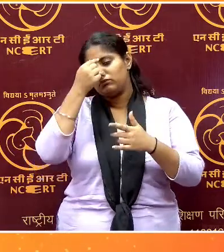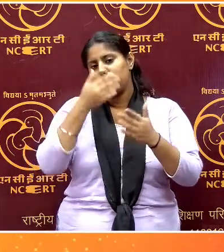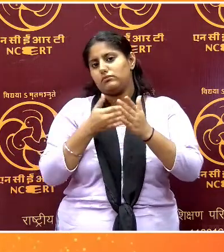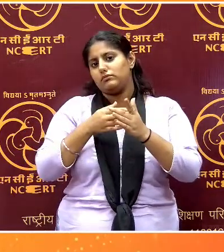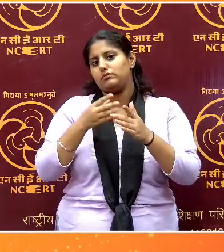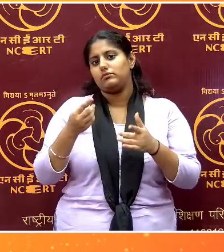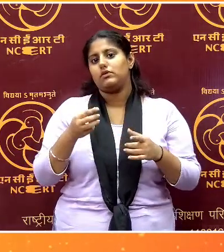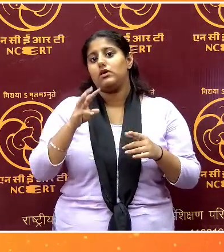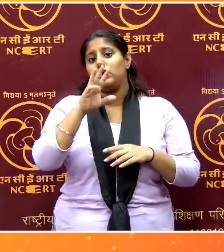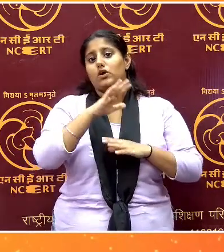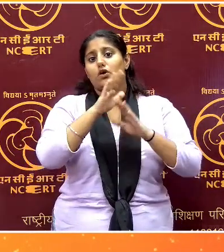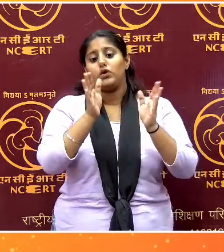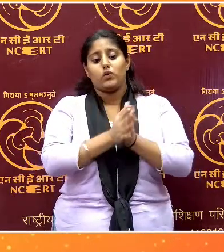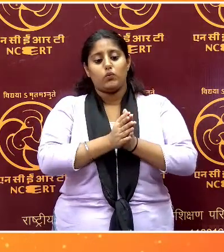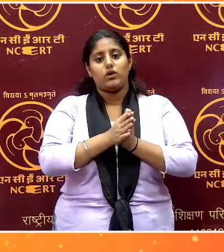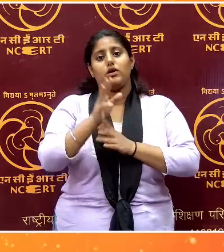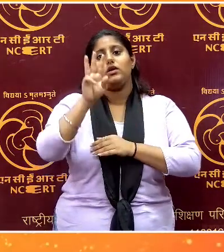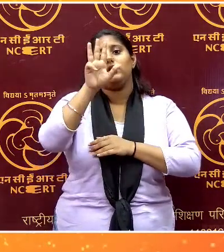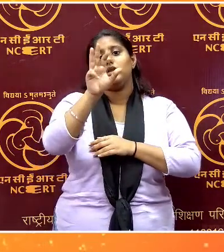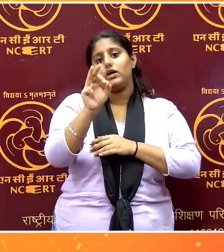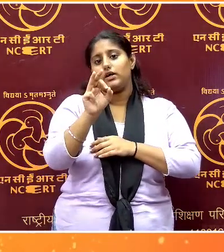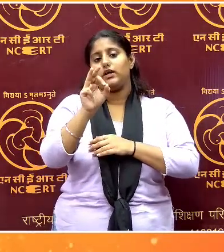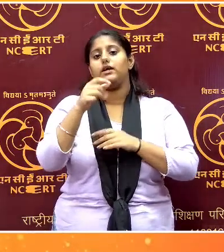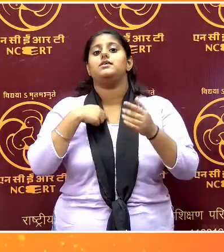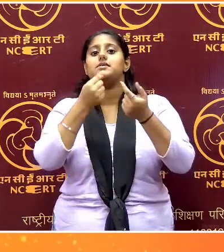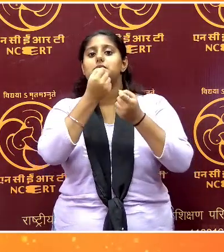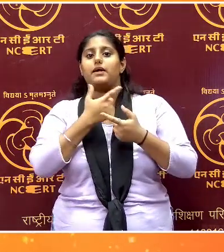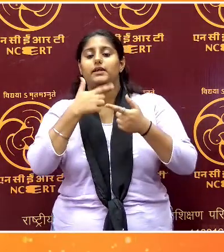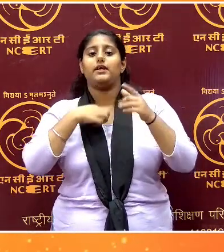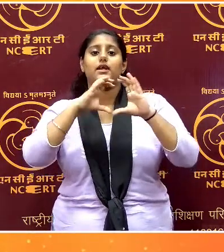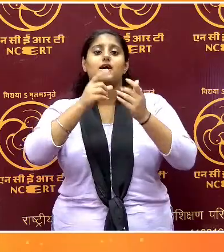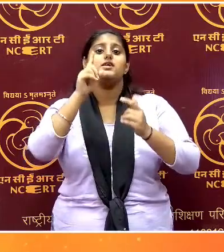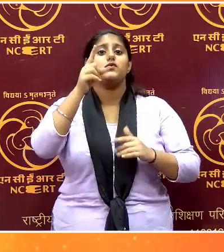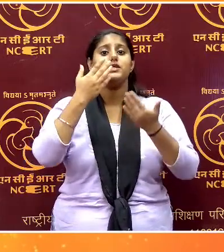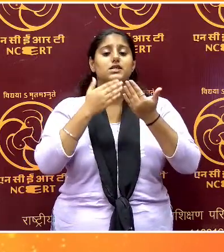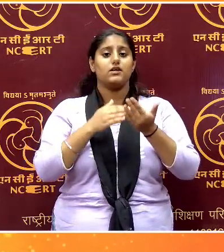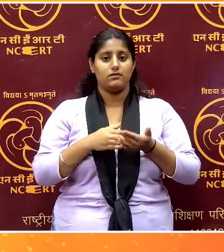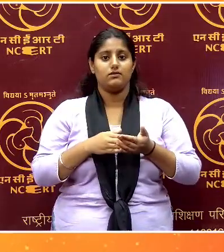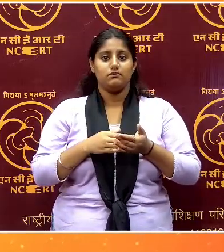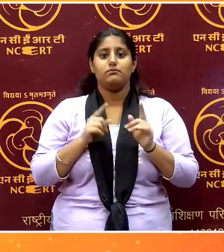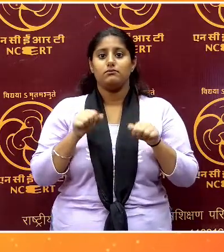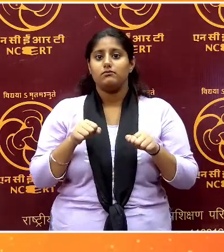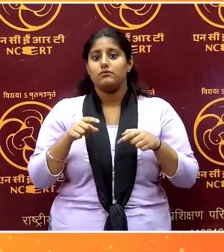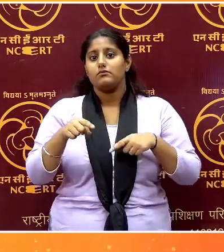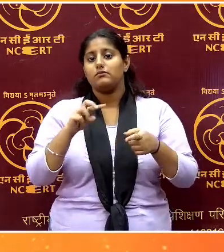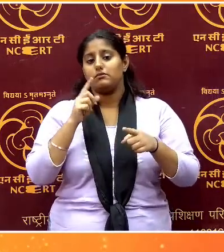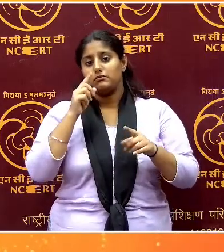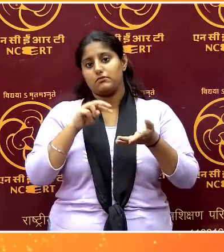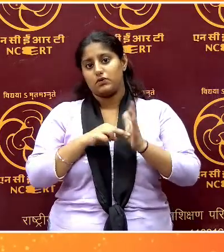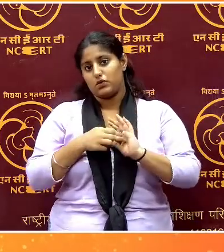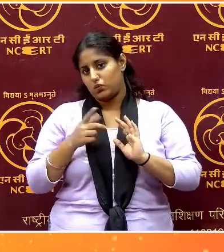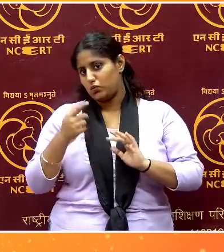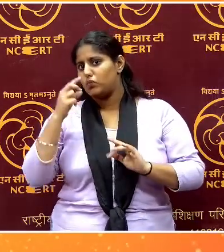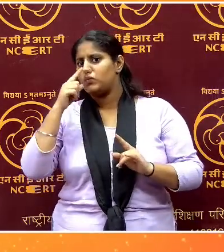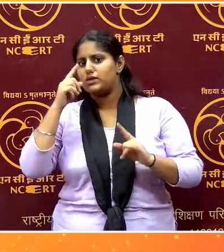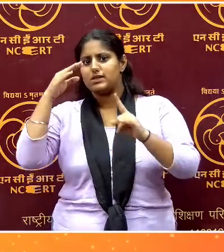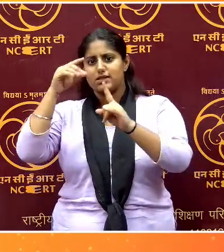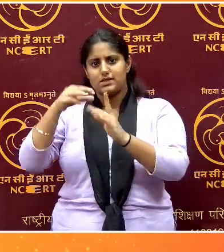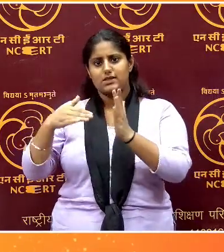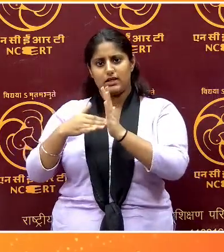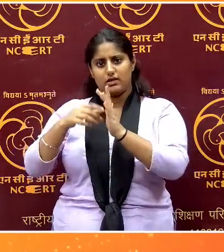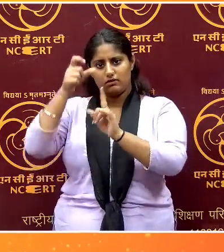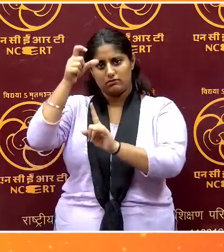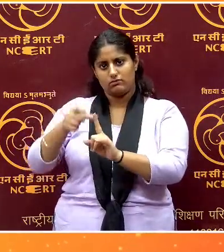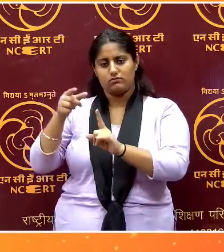draw 30 smileys for class 1. Right. Isn't it? It is Yes. challenging. So, Zarina made a plan to address